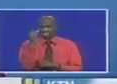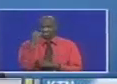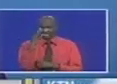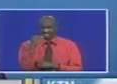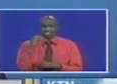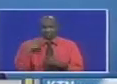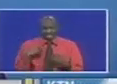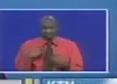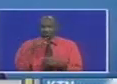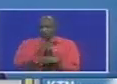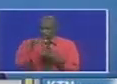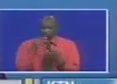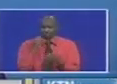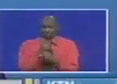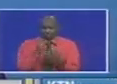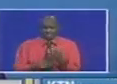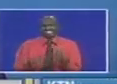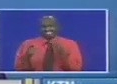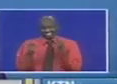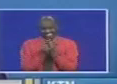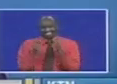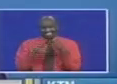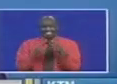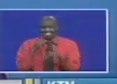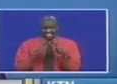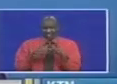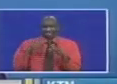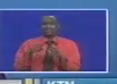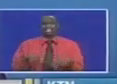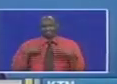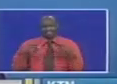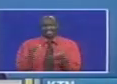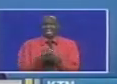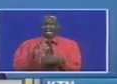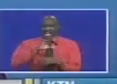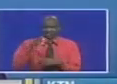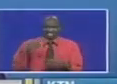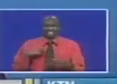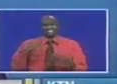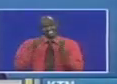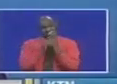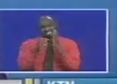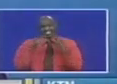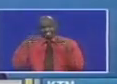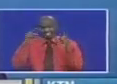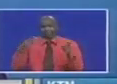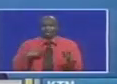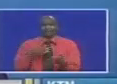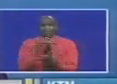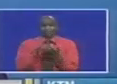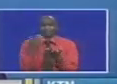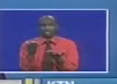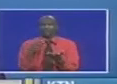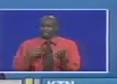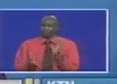kid in Turkana born today. In 16 years, he should be living in a country that is prosperous and a middle-income country. We need to speed